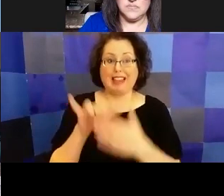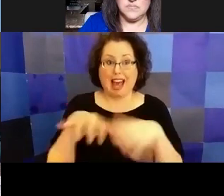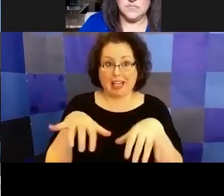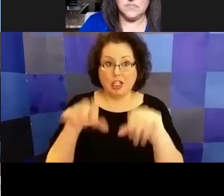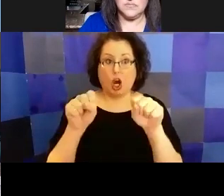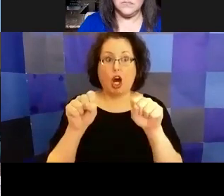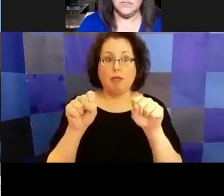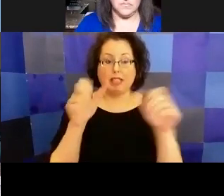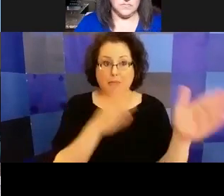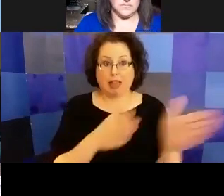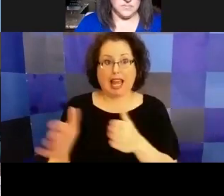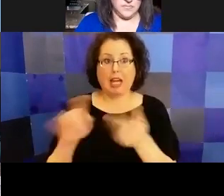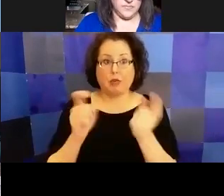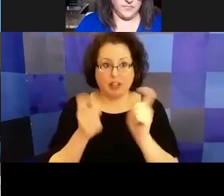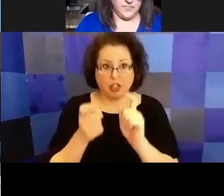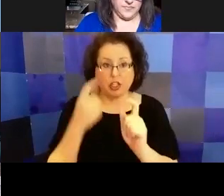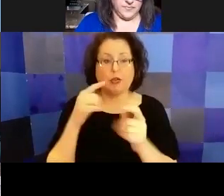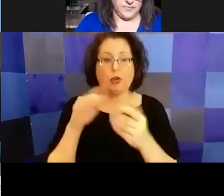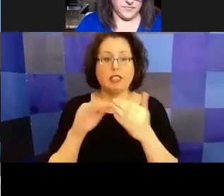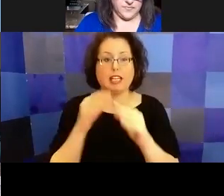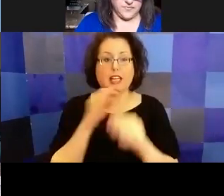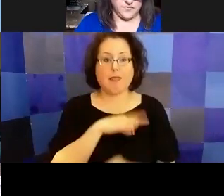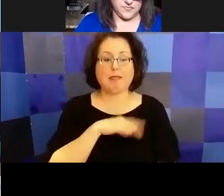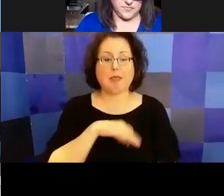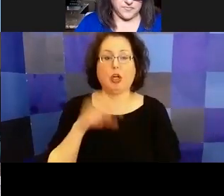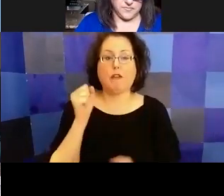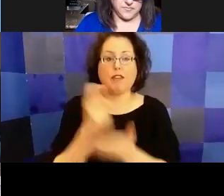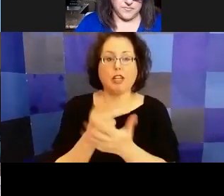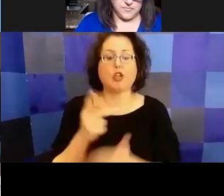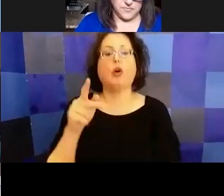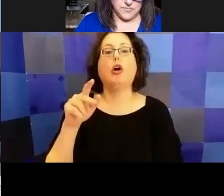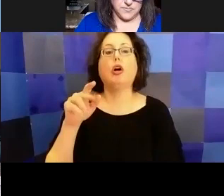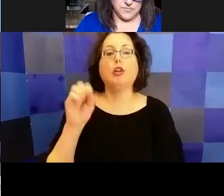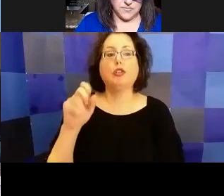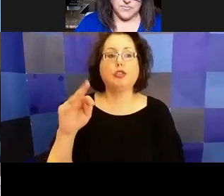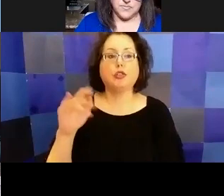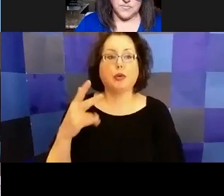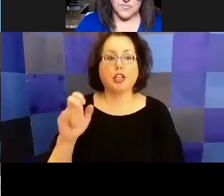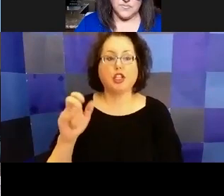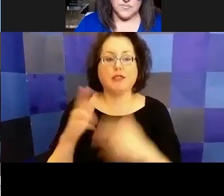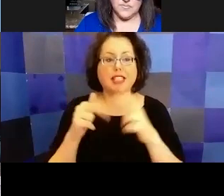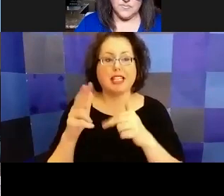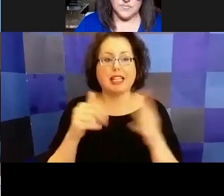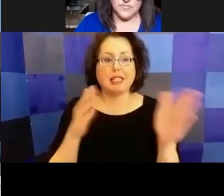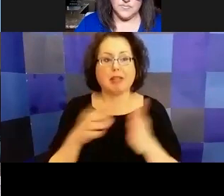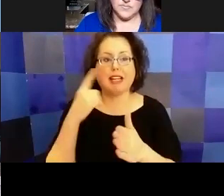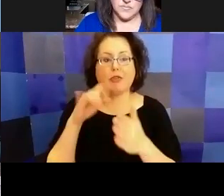of Pittsburgh's official sewer facilities plan for the Gupta Butler Street project.